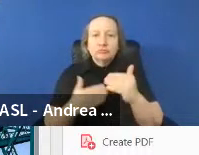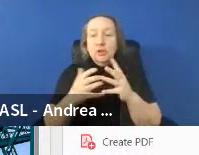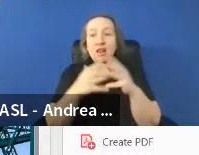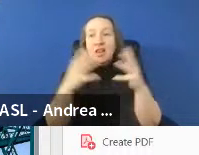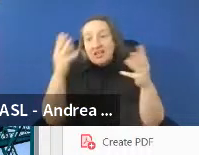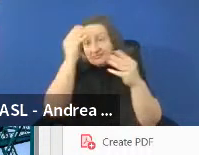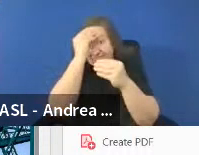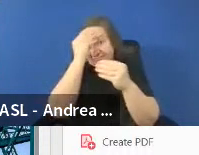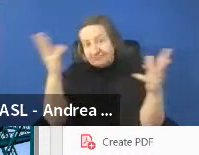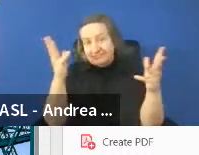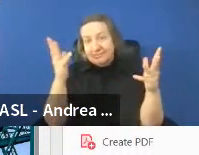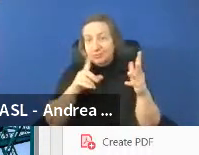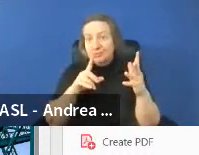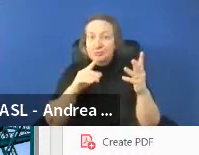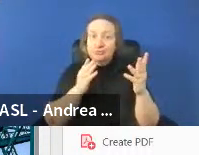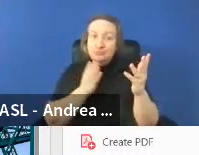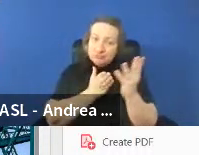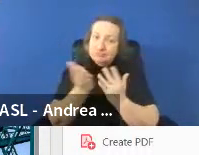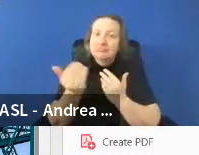through.